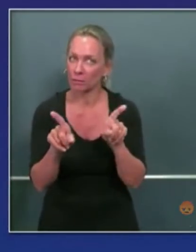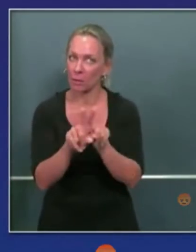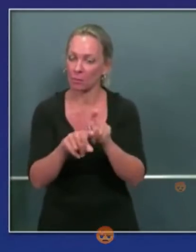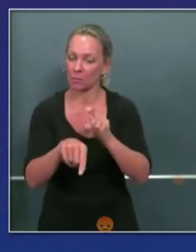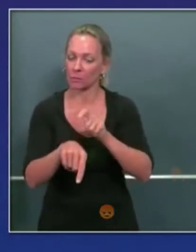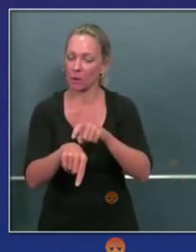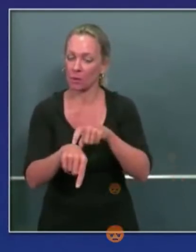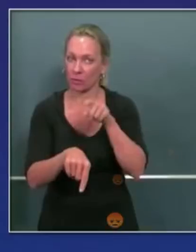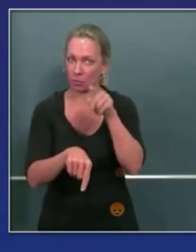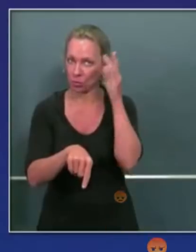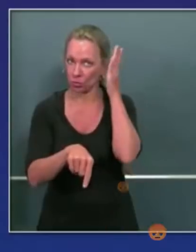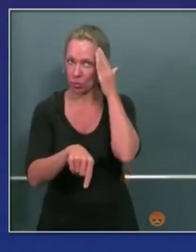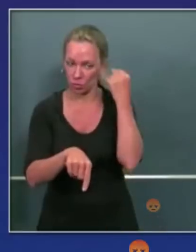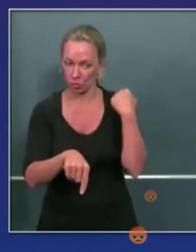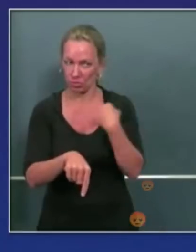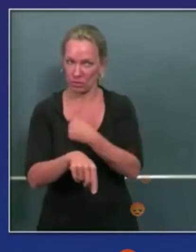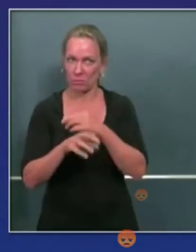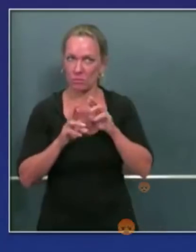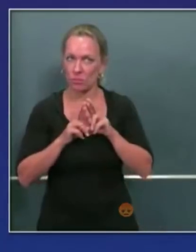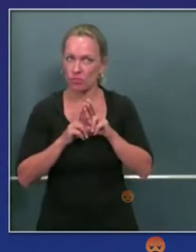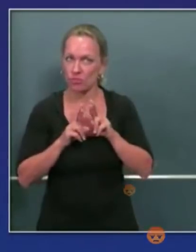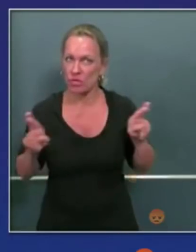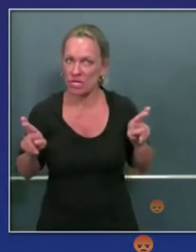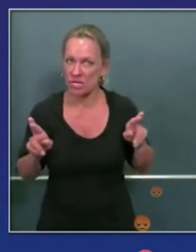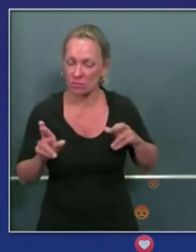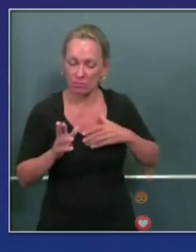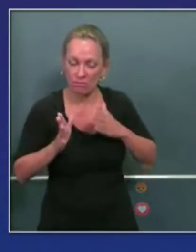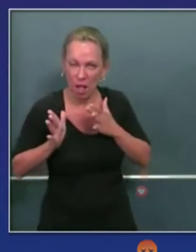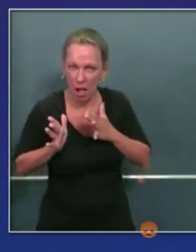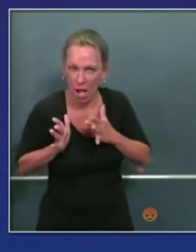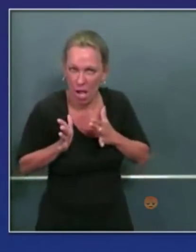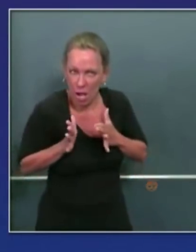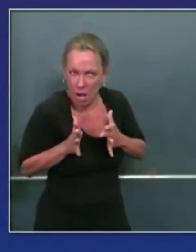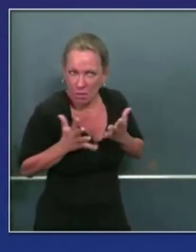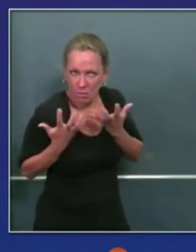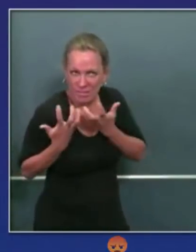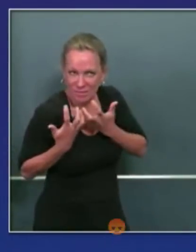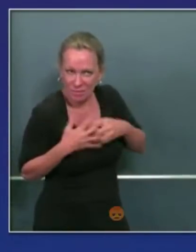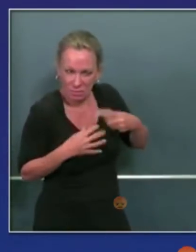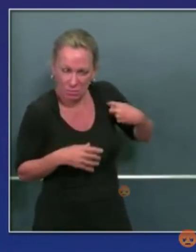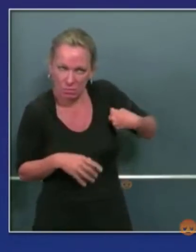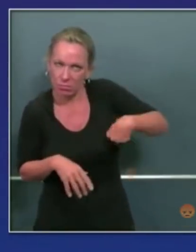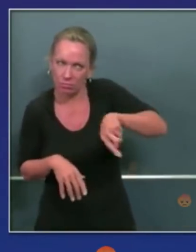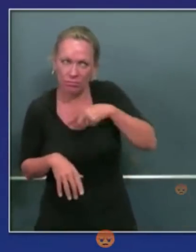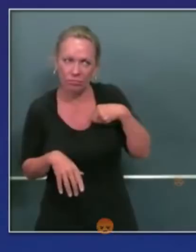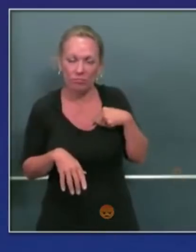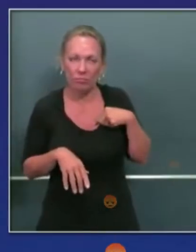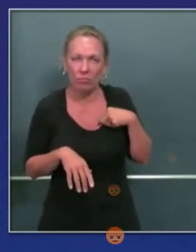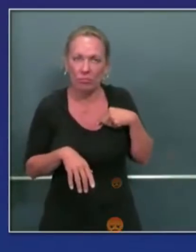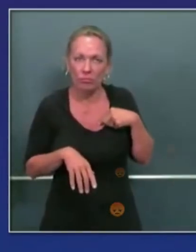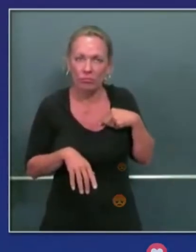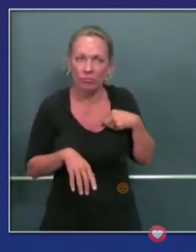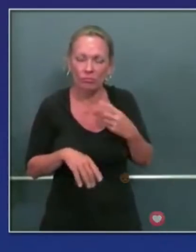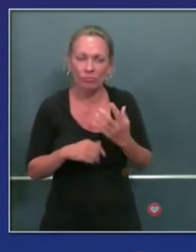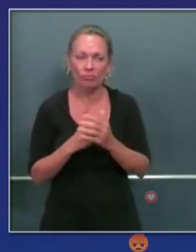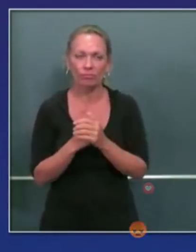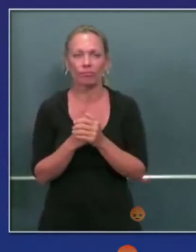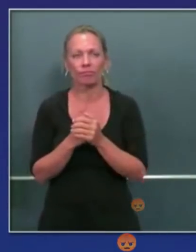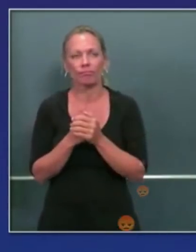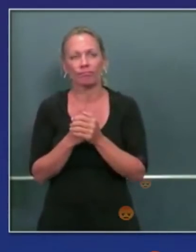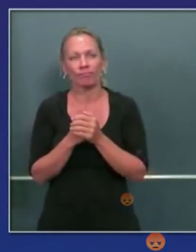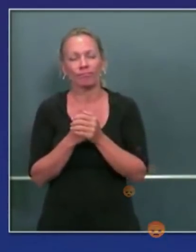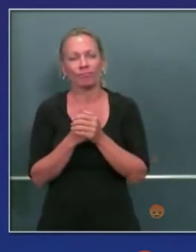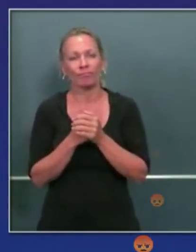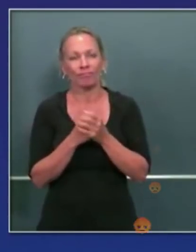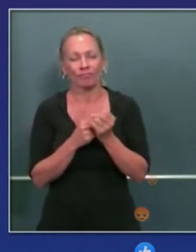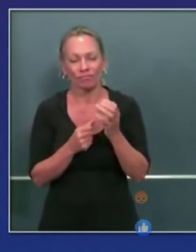gia tăng ca nhiễm thì sẽ lùi lại cái giai đoạn trước đó. Đó là một cách mà đã tính toán ngay từ It đầu is a về cái chuyện mà dimmer cần mở switch. cửa trở lại.